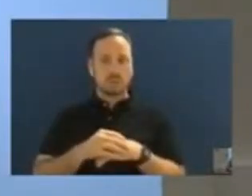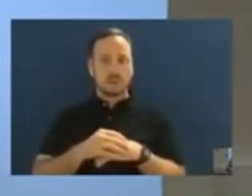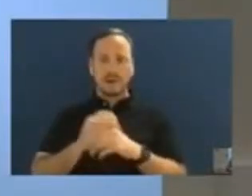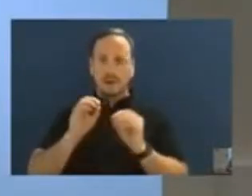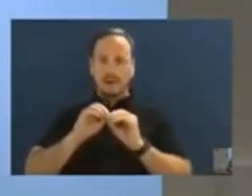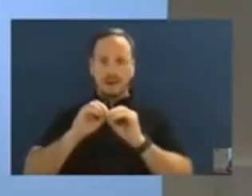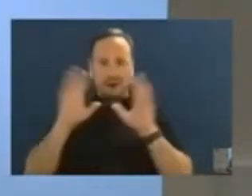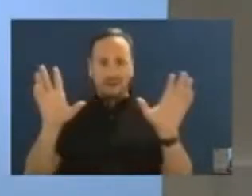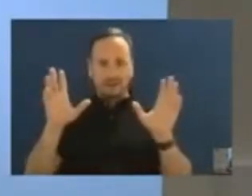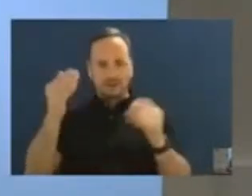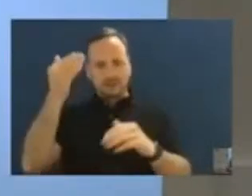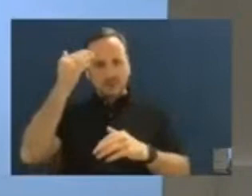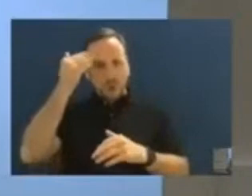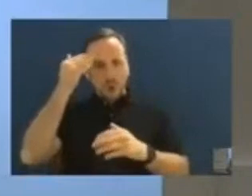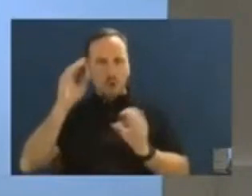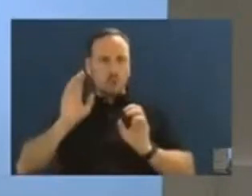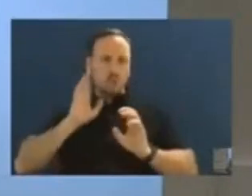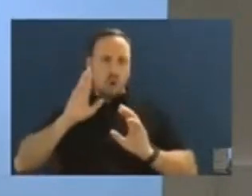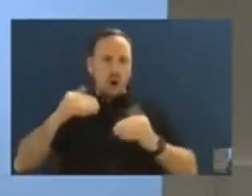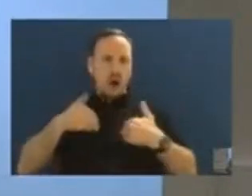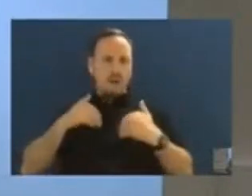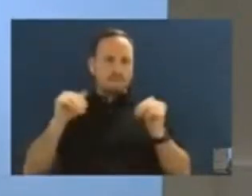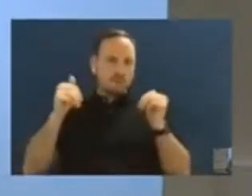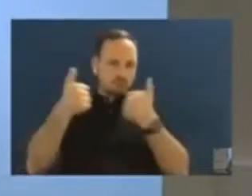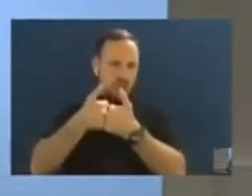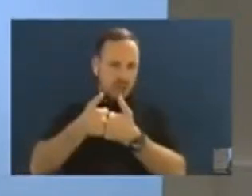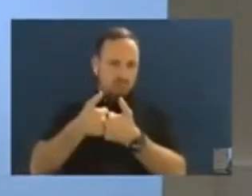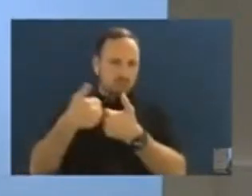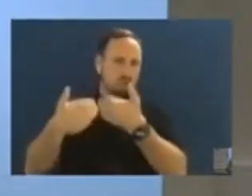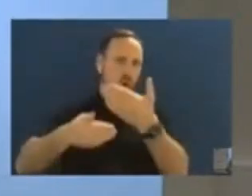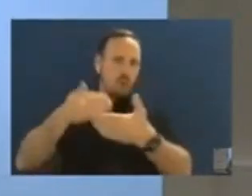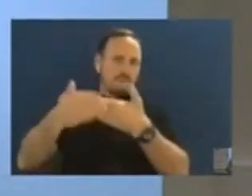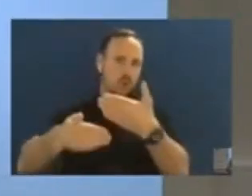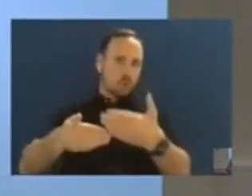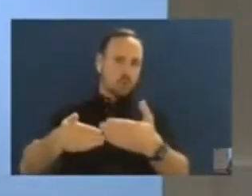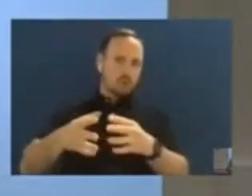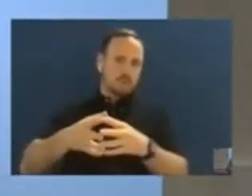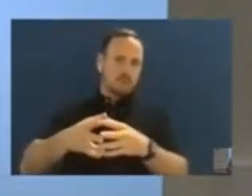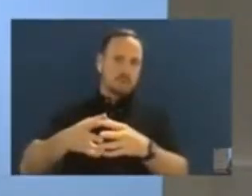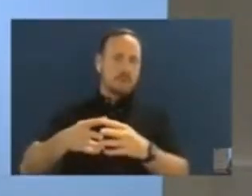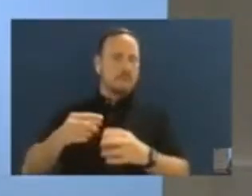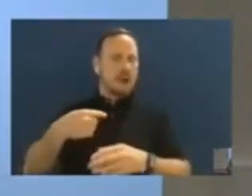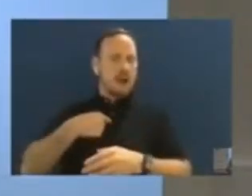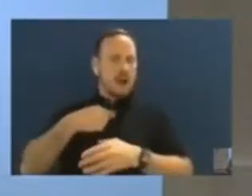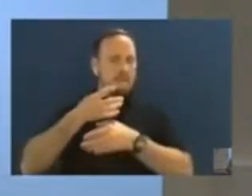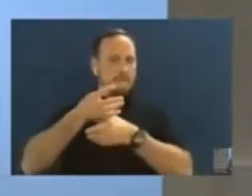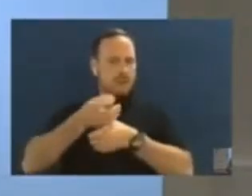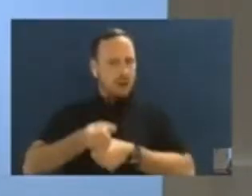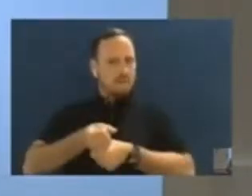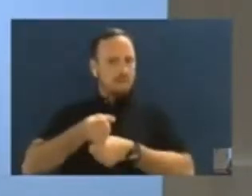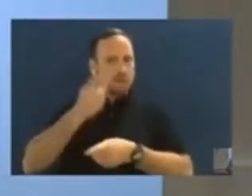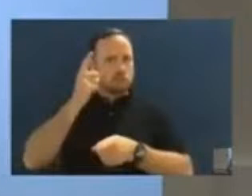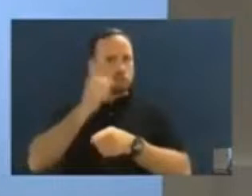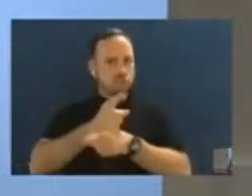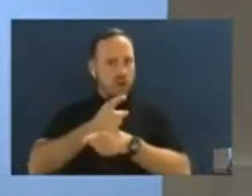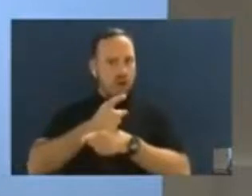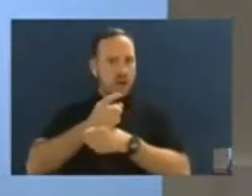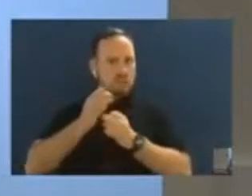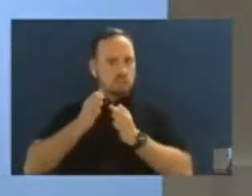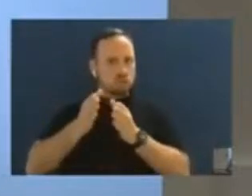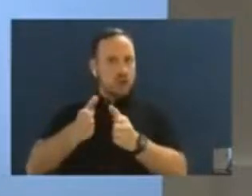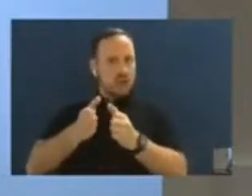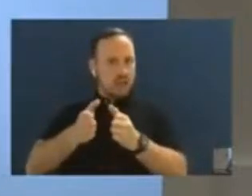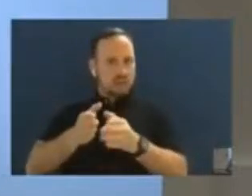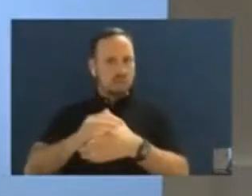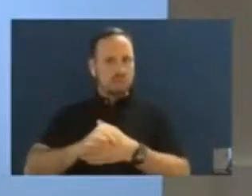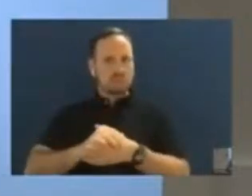move forward. But I'm confident that we're on the right track, and that confidence is